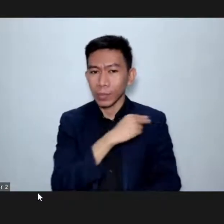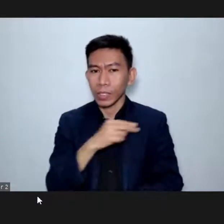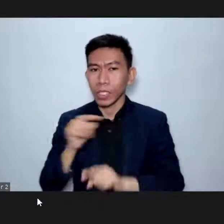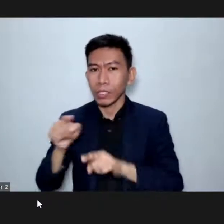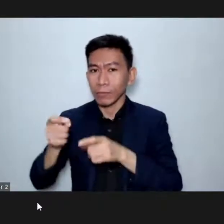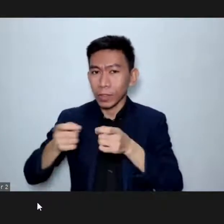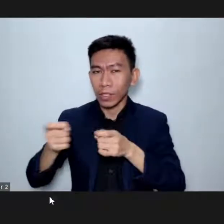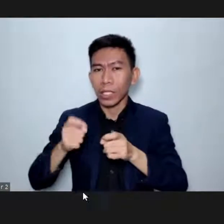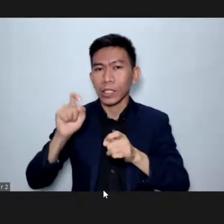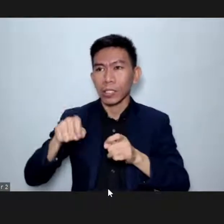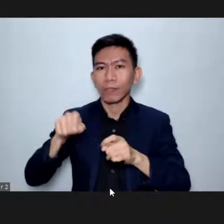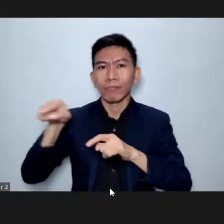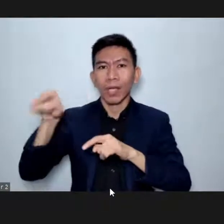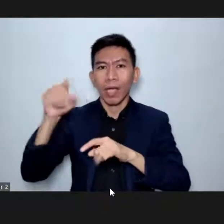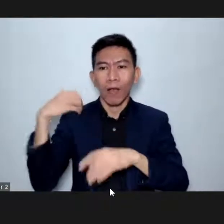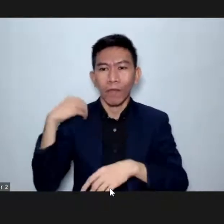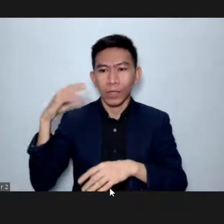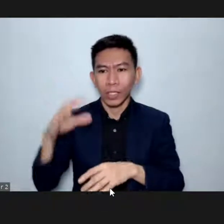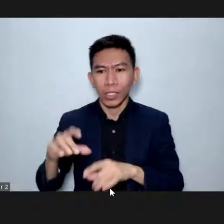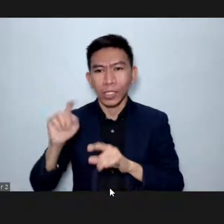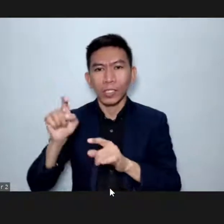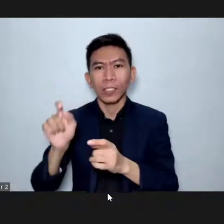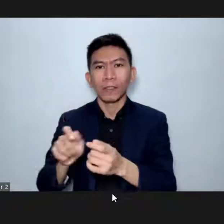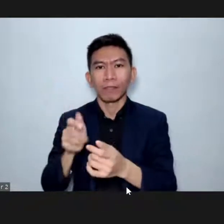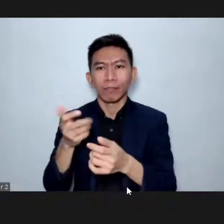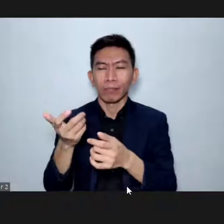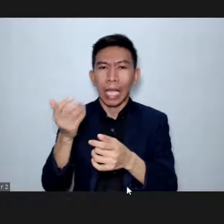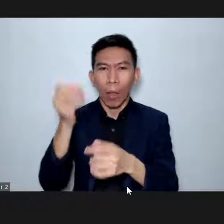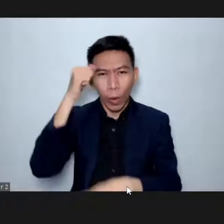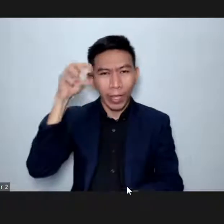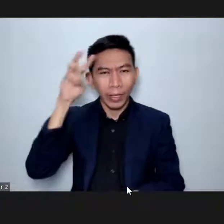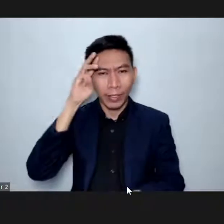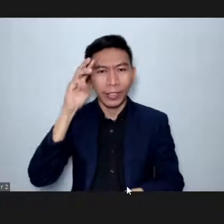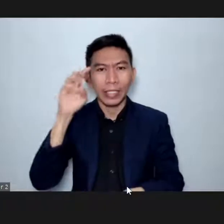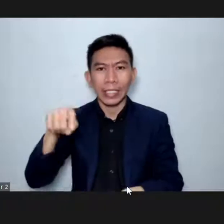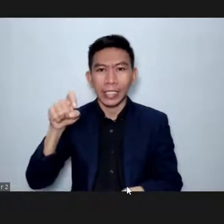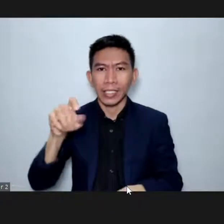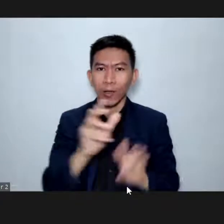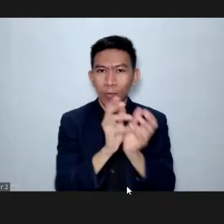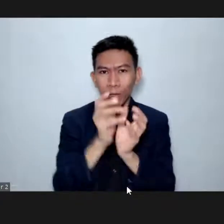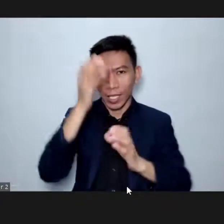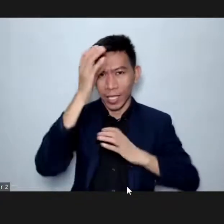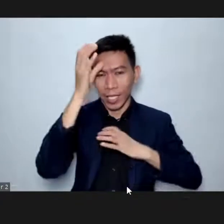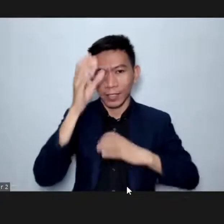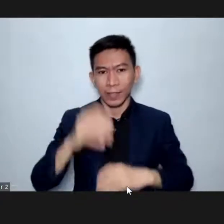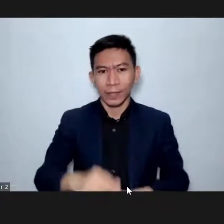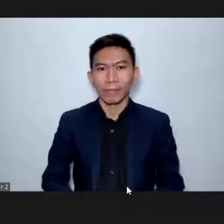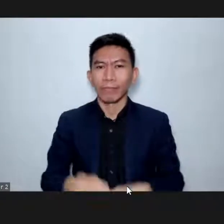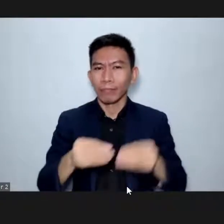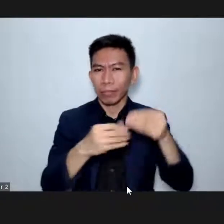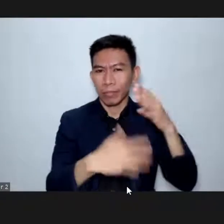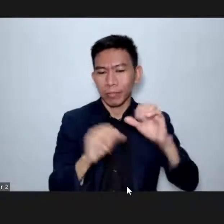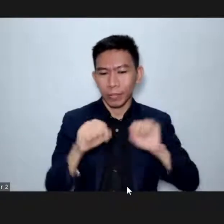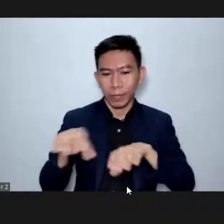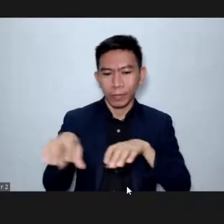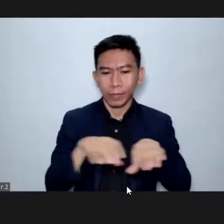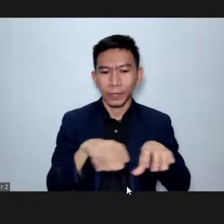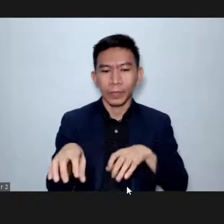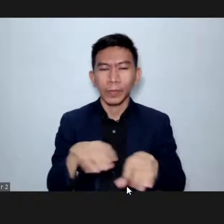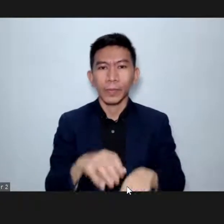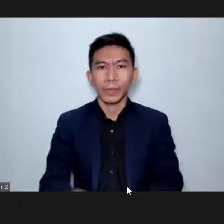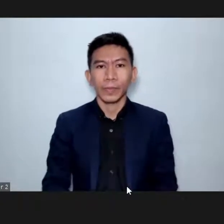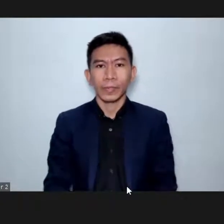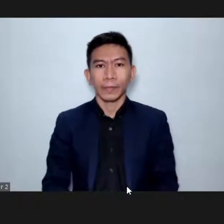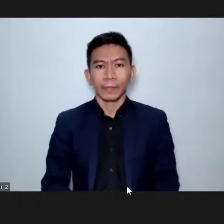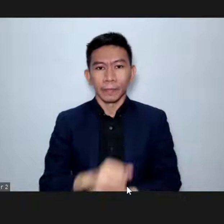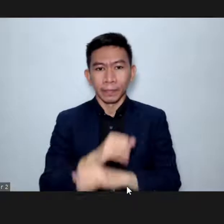make our elected officials more attuned to the needs of the cancer community. There are just too many things that we can actually do. And